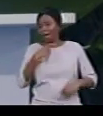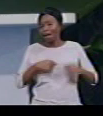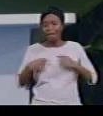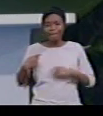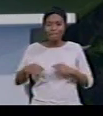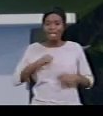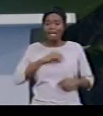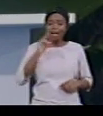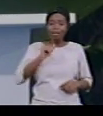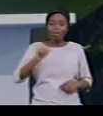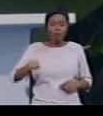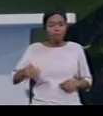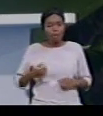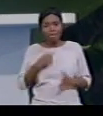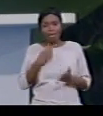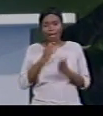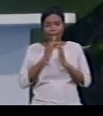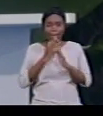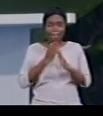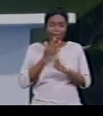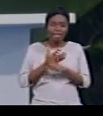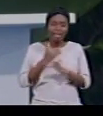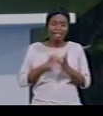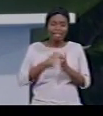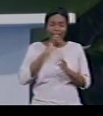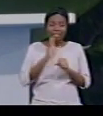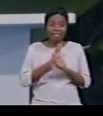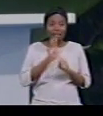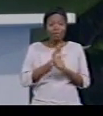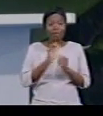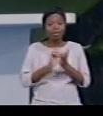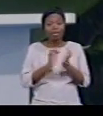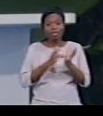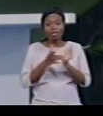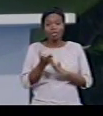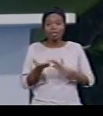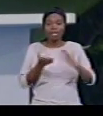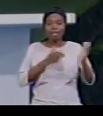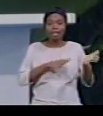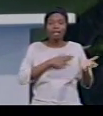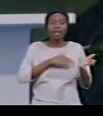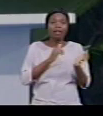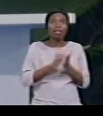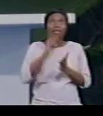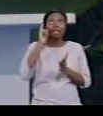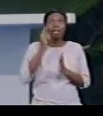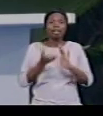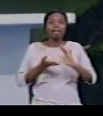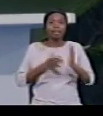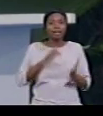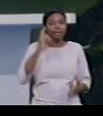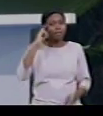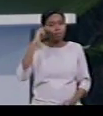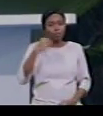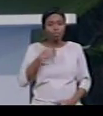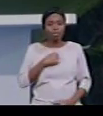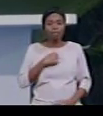plea. It is enough that Jesus died and that he died for me.